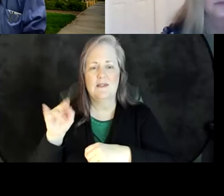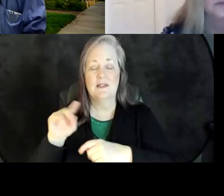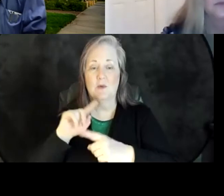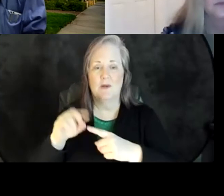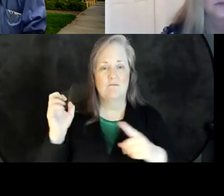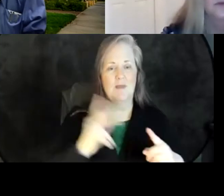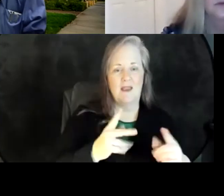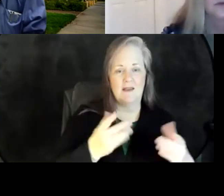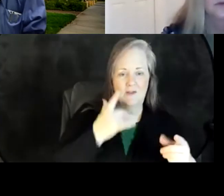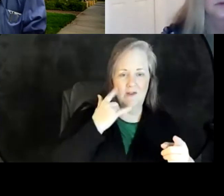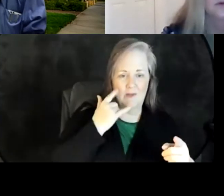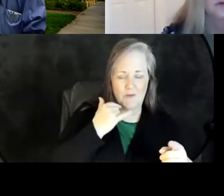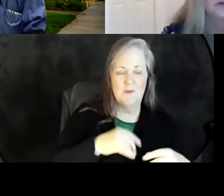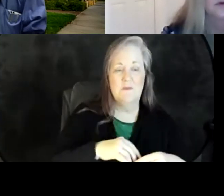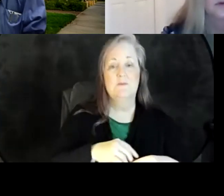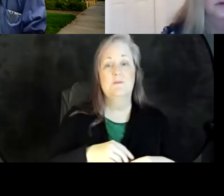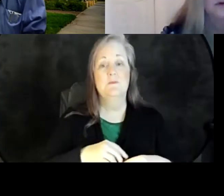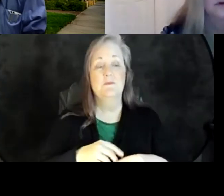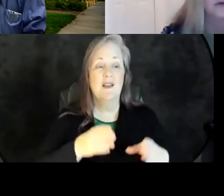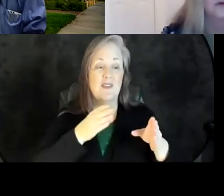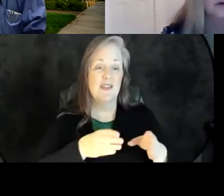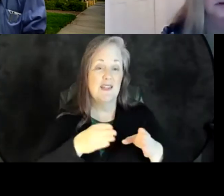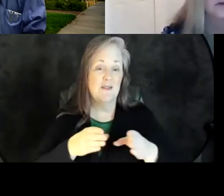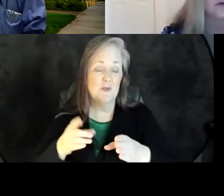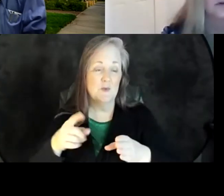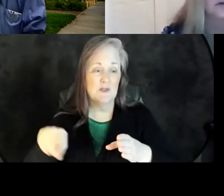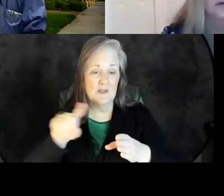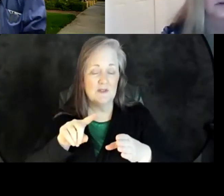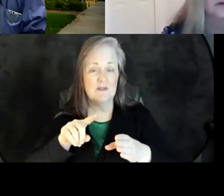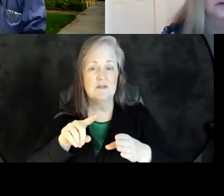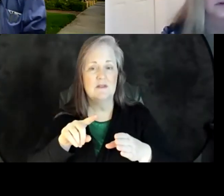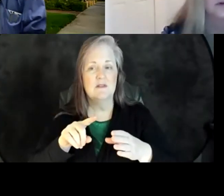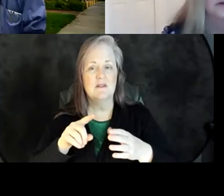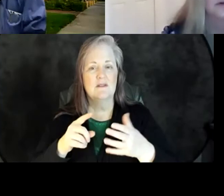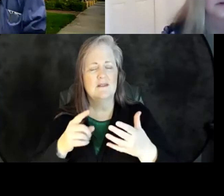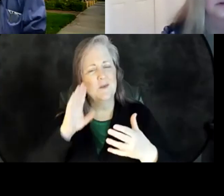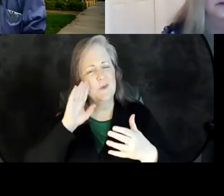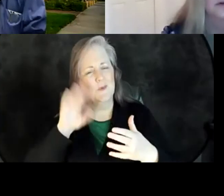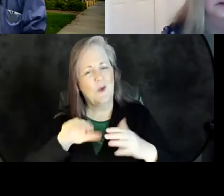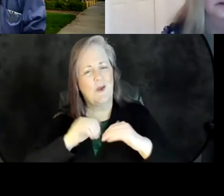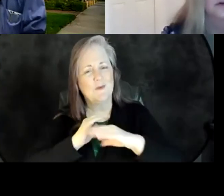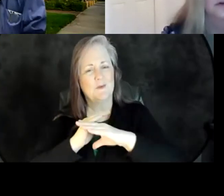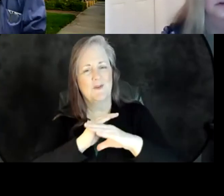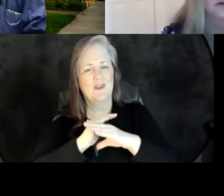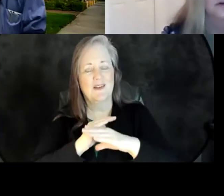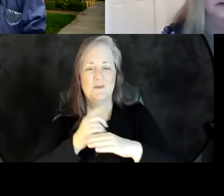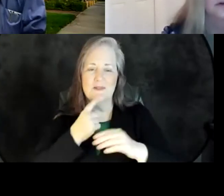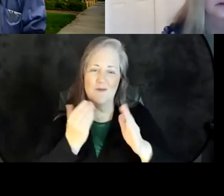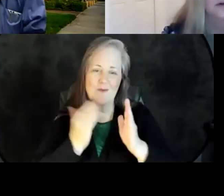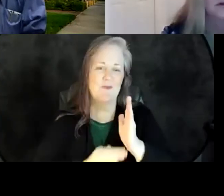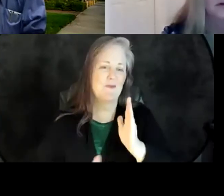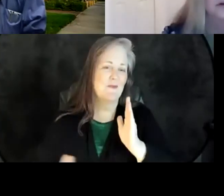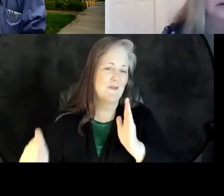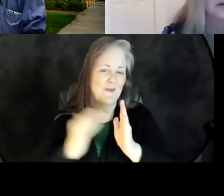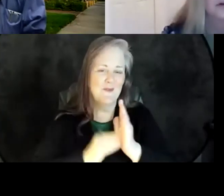as individuals, again, the things that we know are preventative, and we keep saying it: face